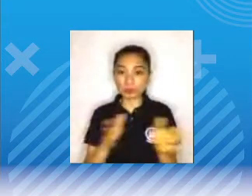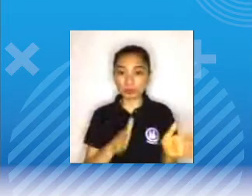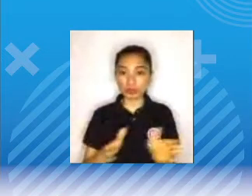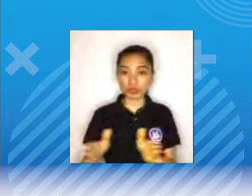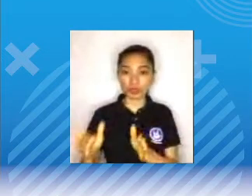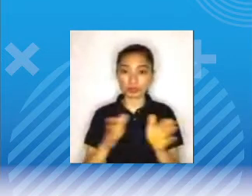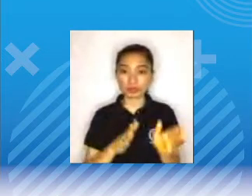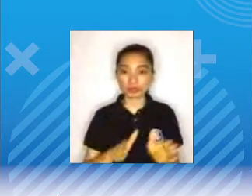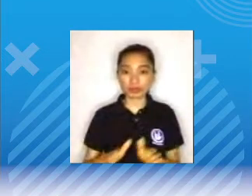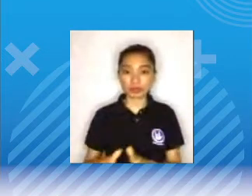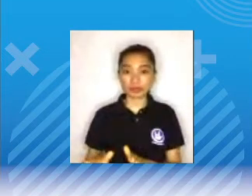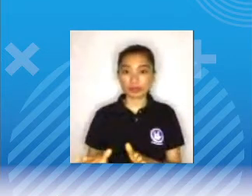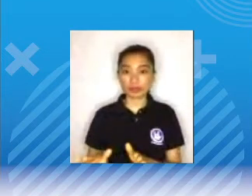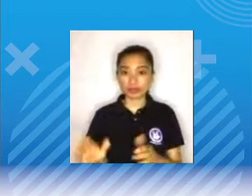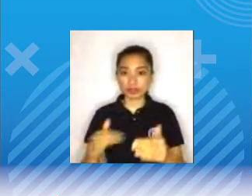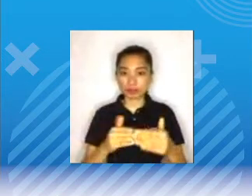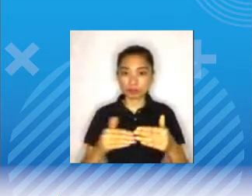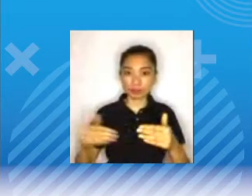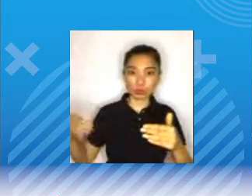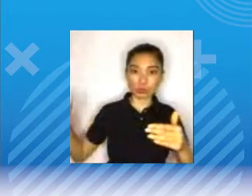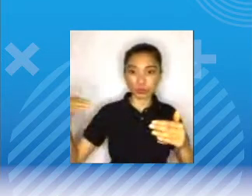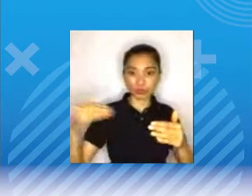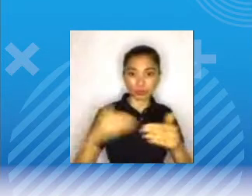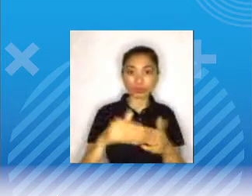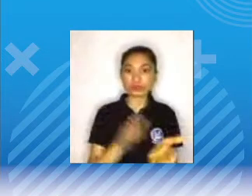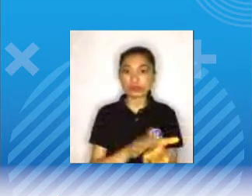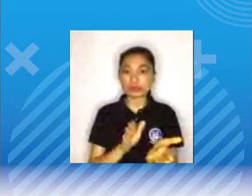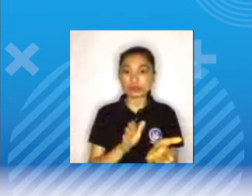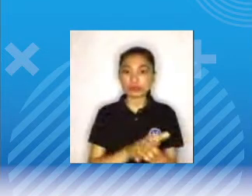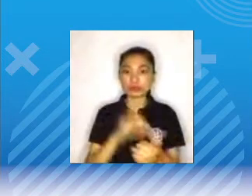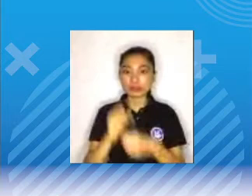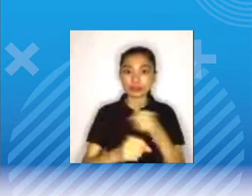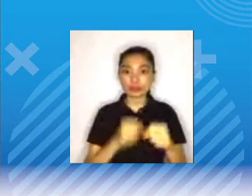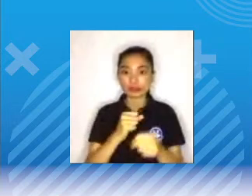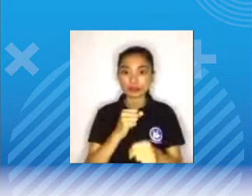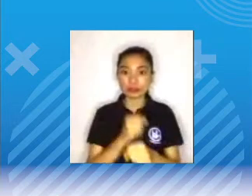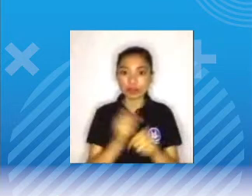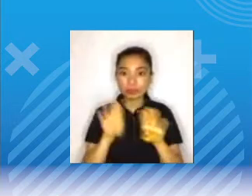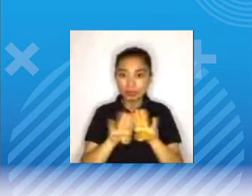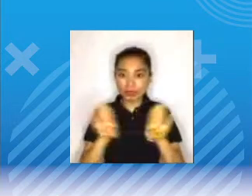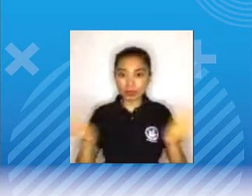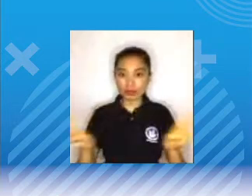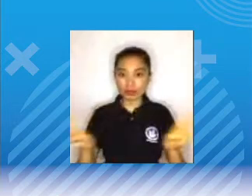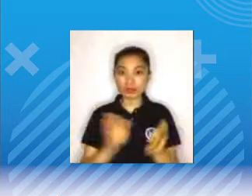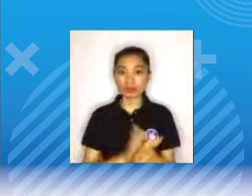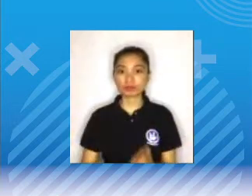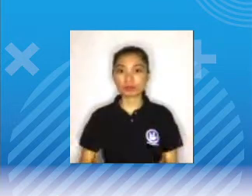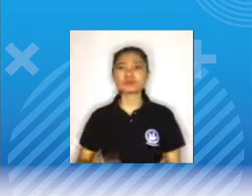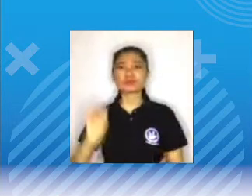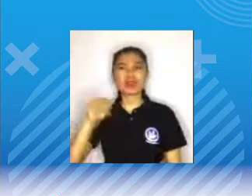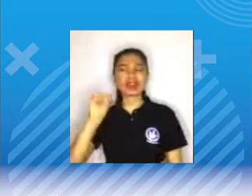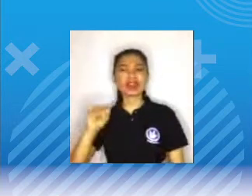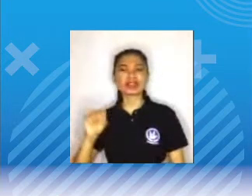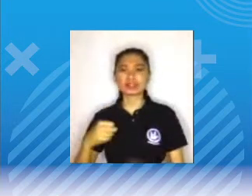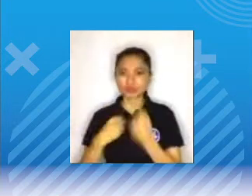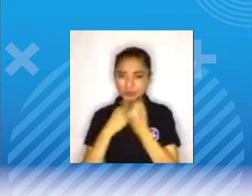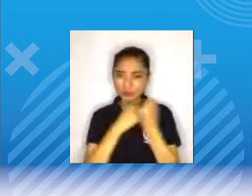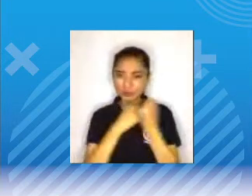paparating po na school year. Nakikita po natin na hindi lang po tayo nagbibigay ng support through forums like this at yung mga ibang mga events sa DepEd